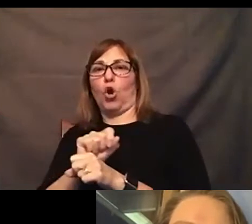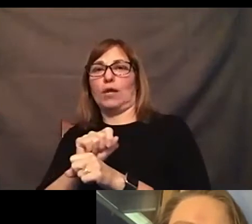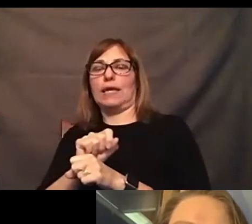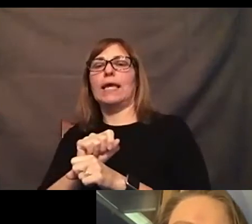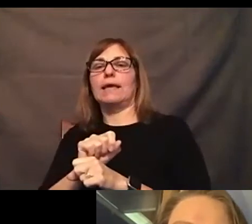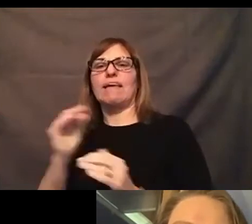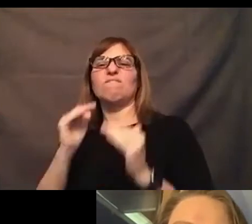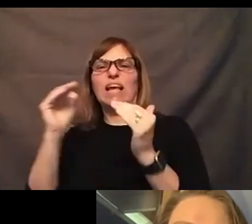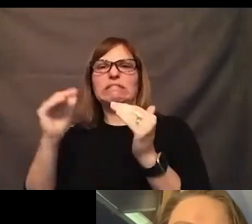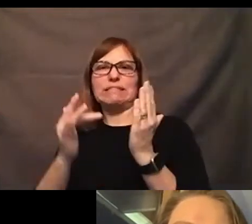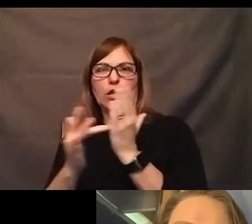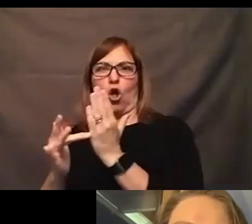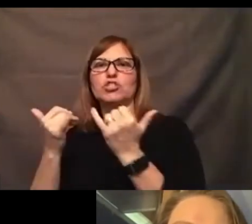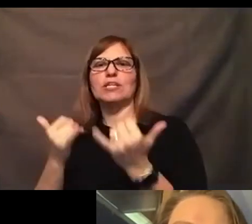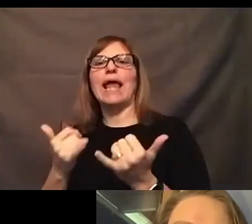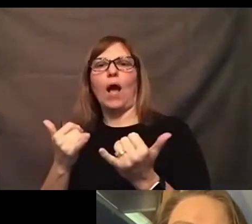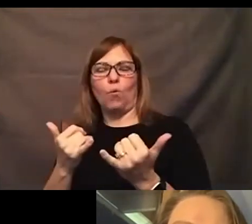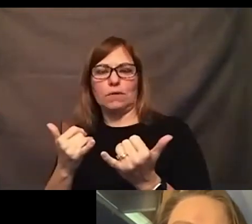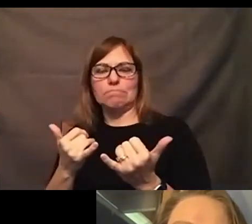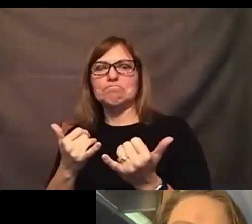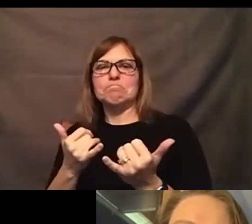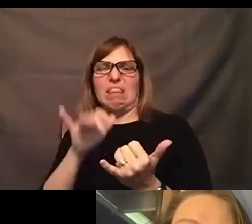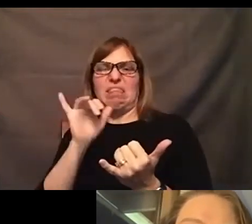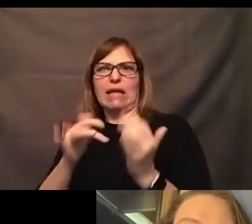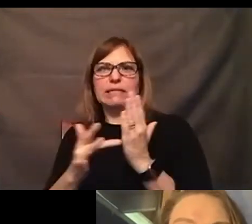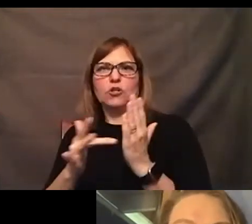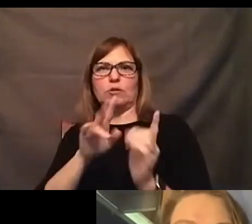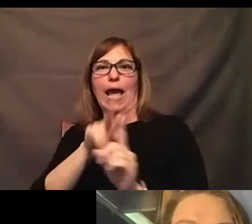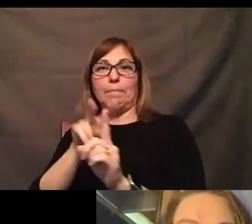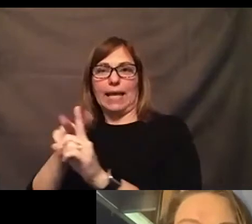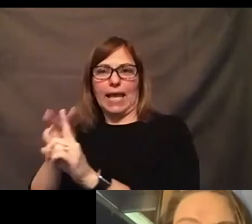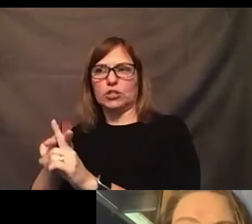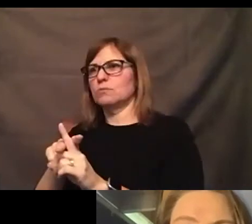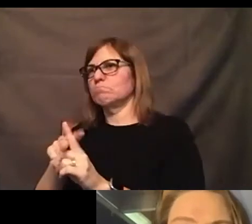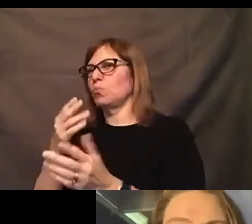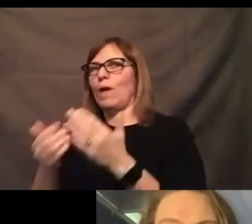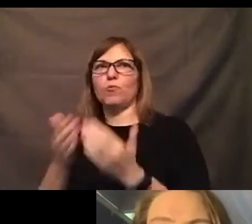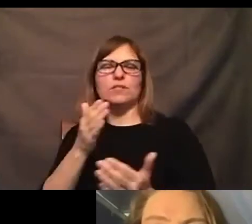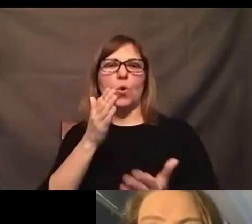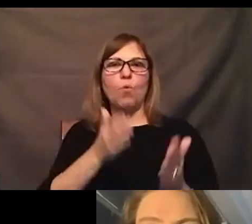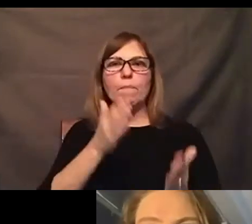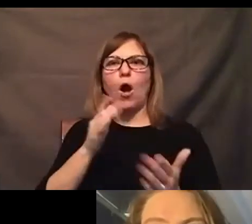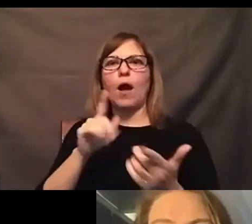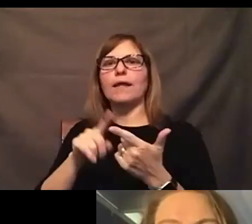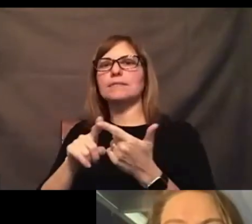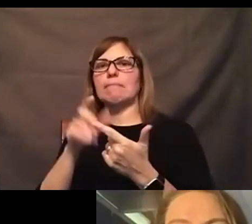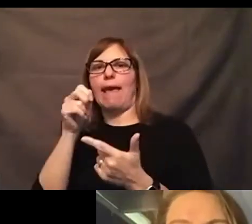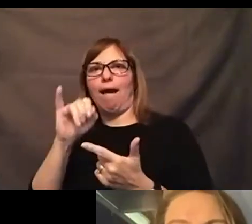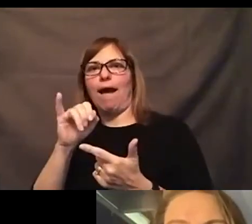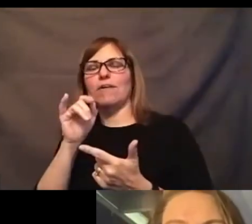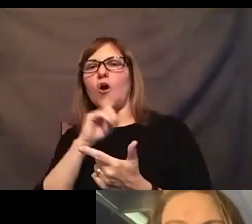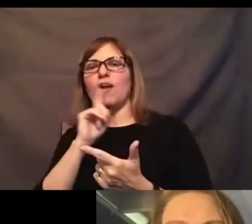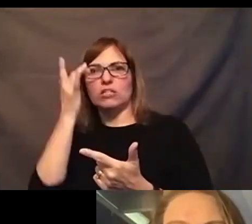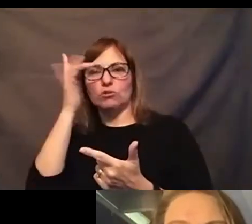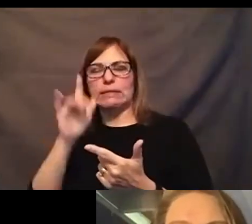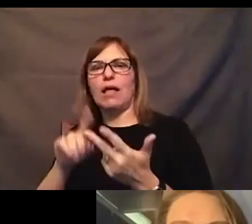advanced technologies now, and the application of those technologies, be they robotics, artificial intelligence,